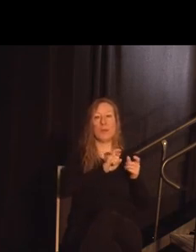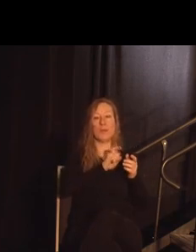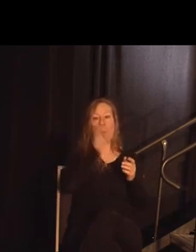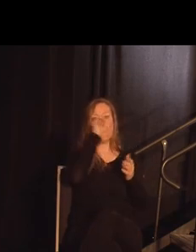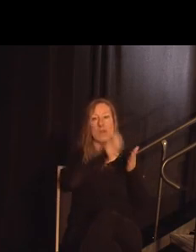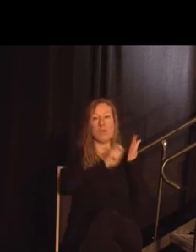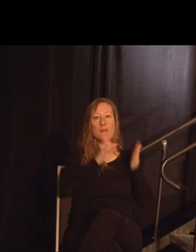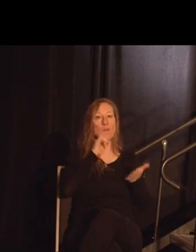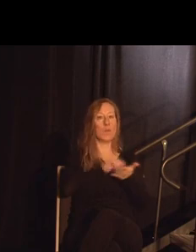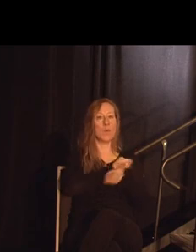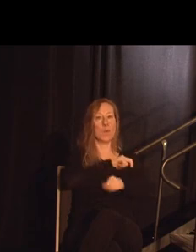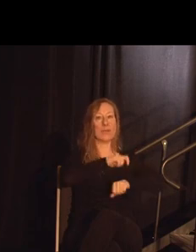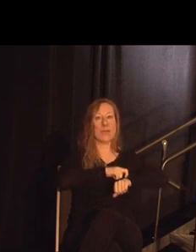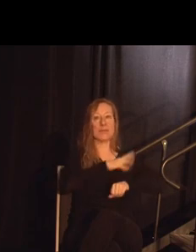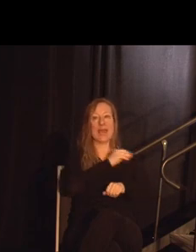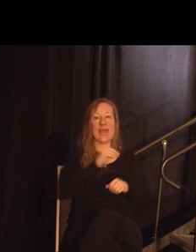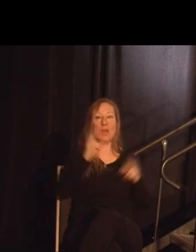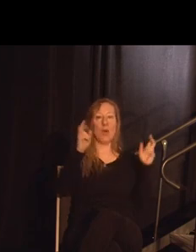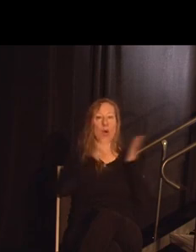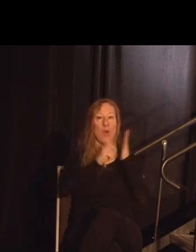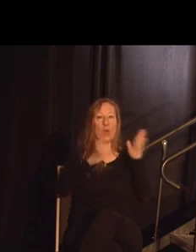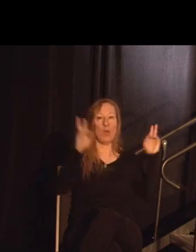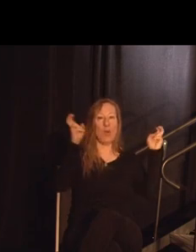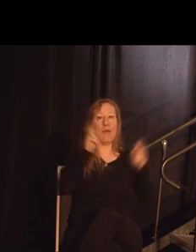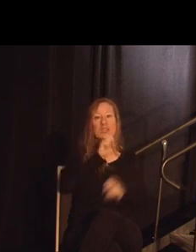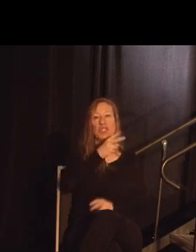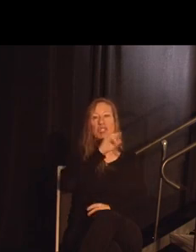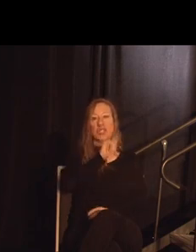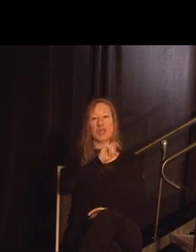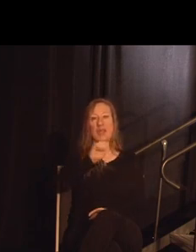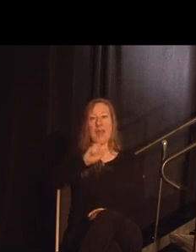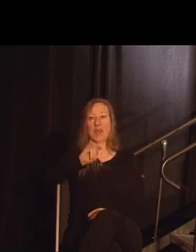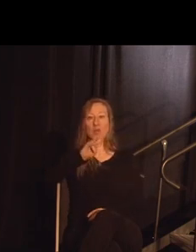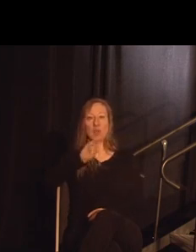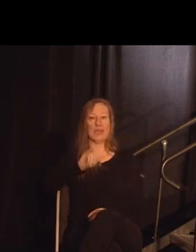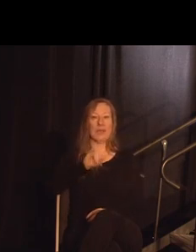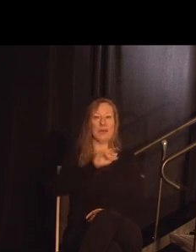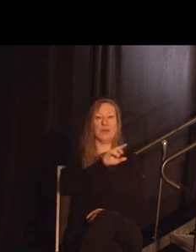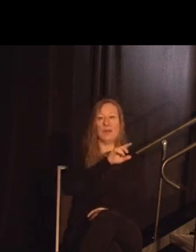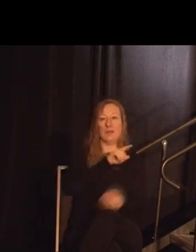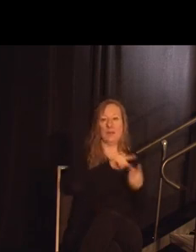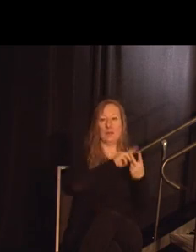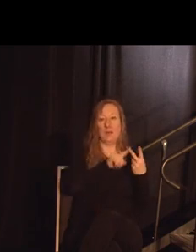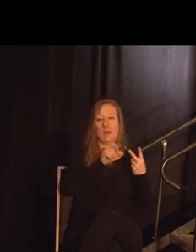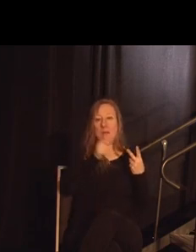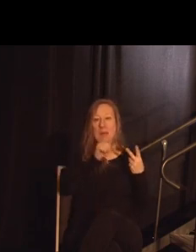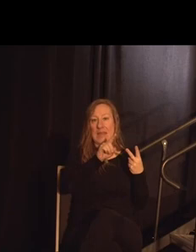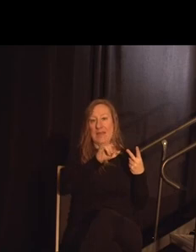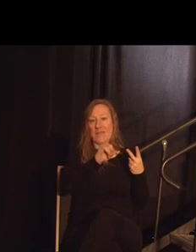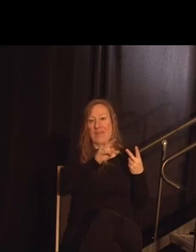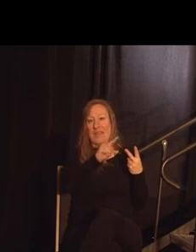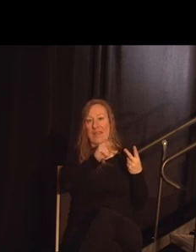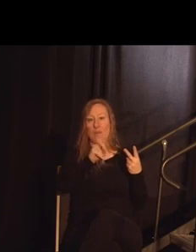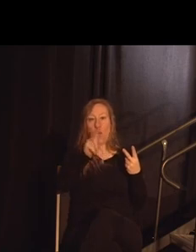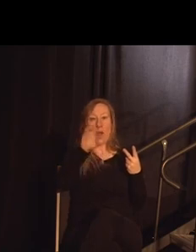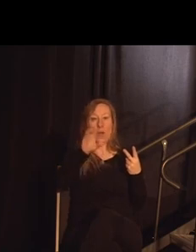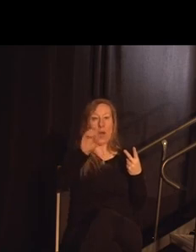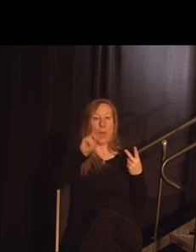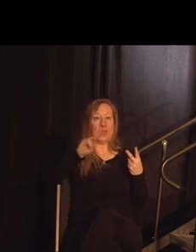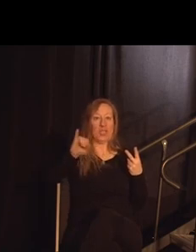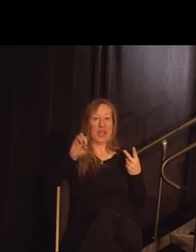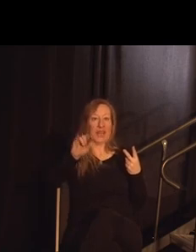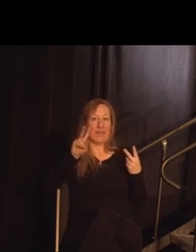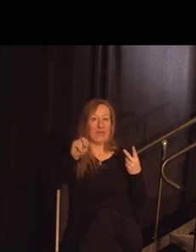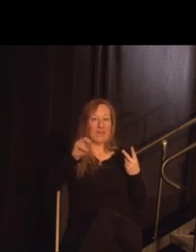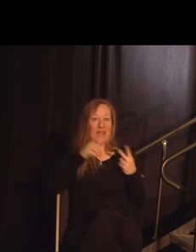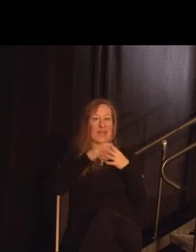New York Times and the author of Shit Actually, the definitive 100% objective guide to modern cinema, as well as the